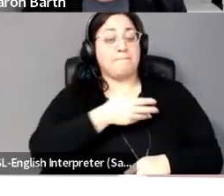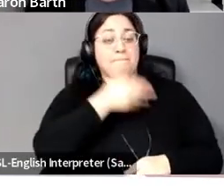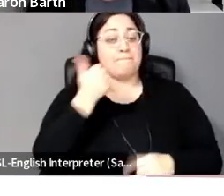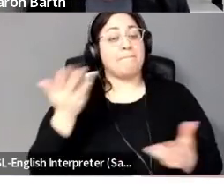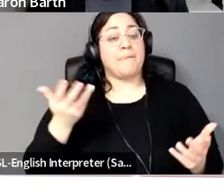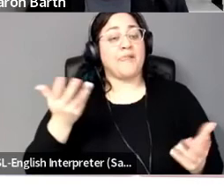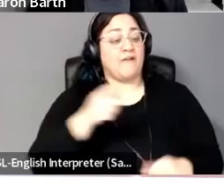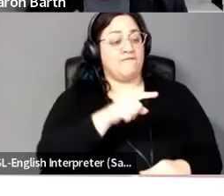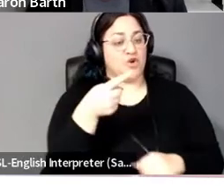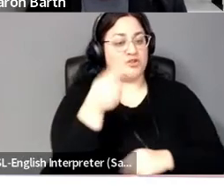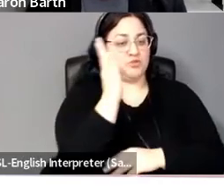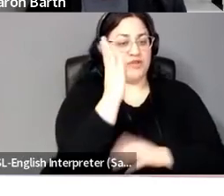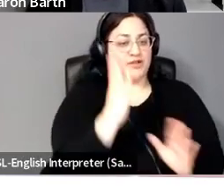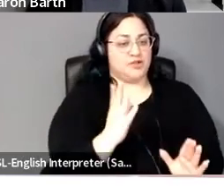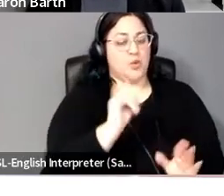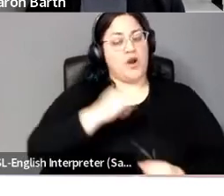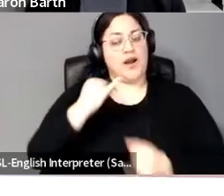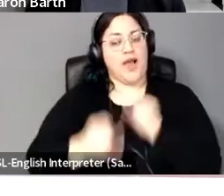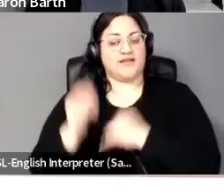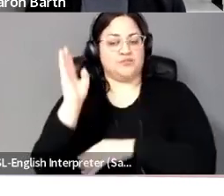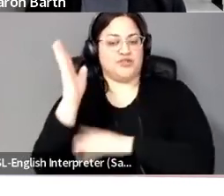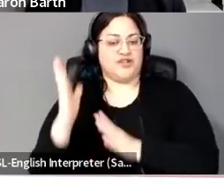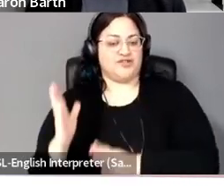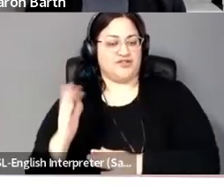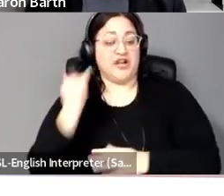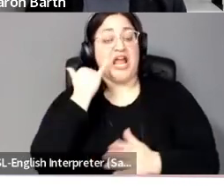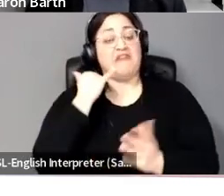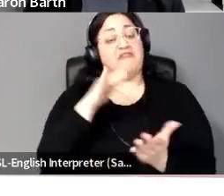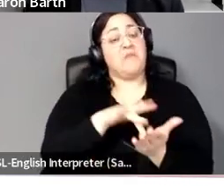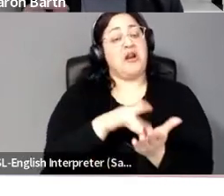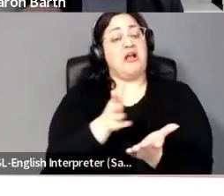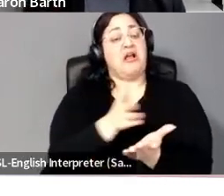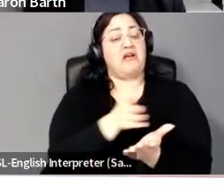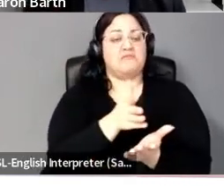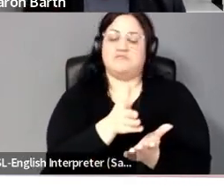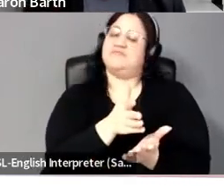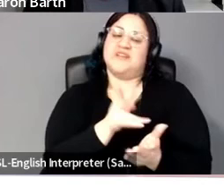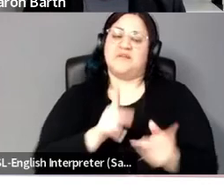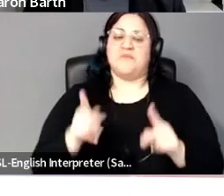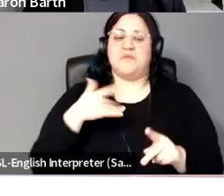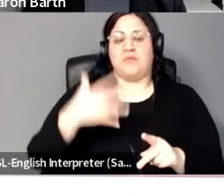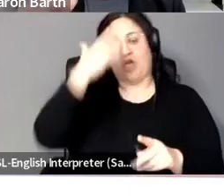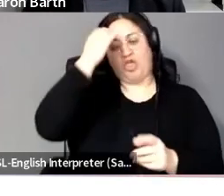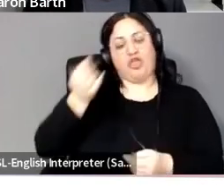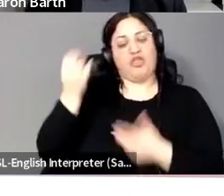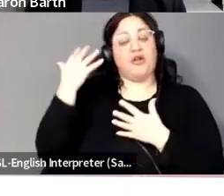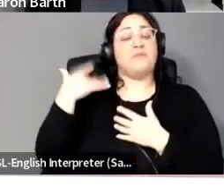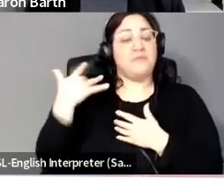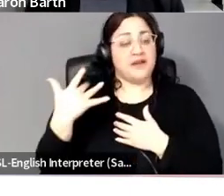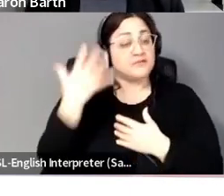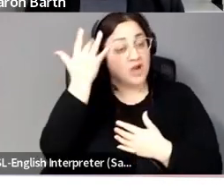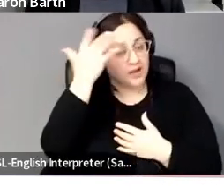Also, this is the reason for why getting the last word in is a